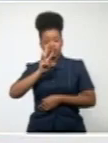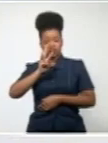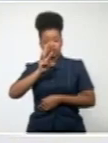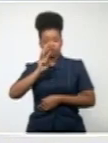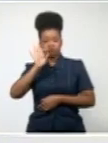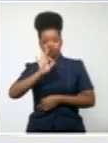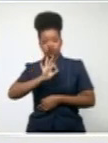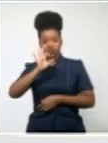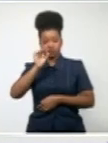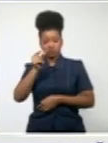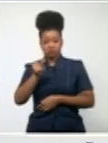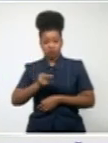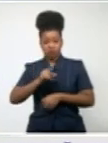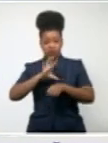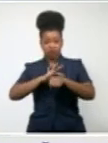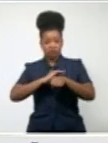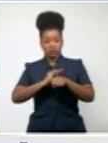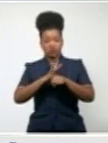male sex.